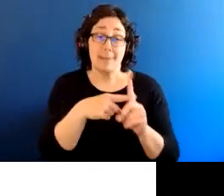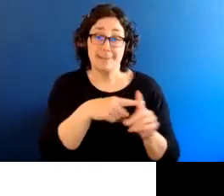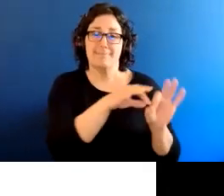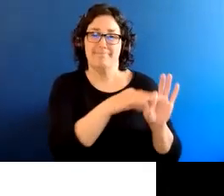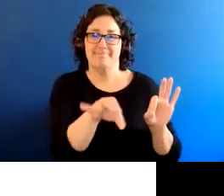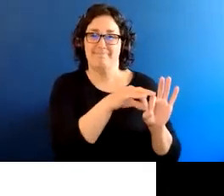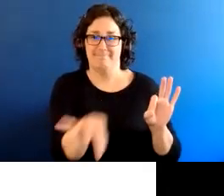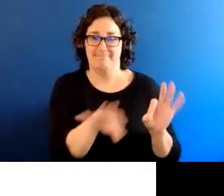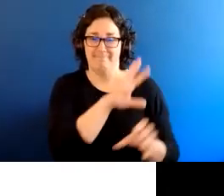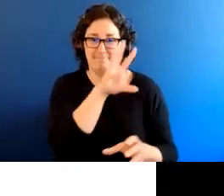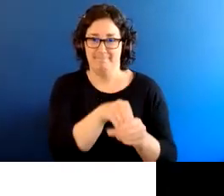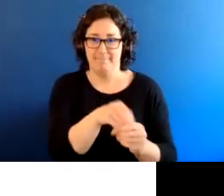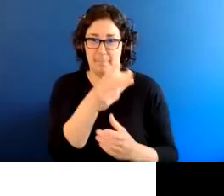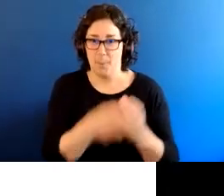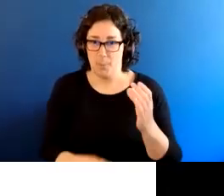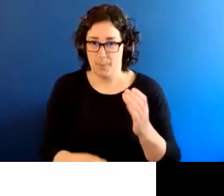captioning provided.